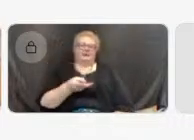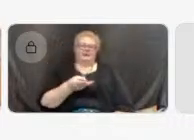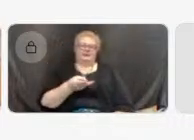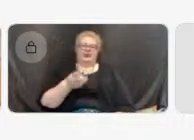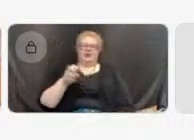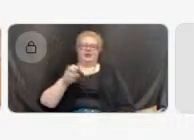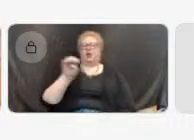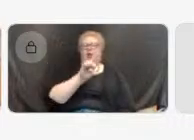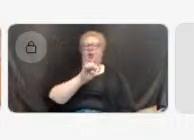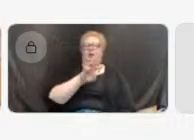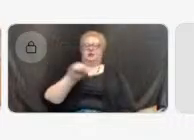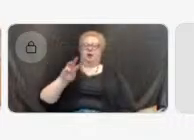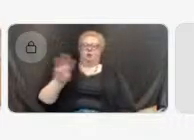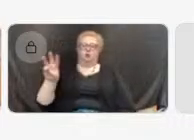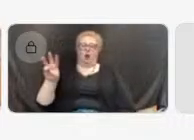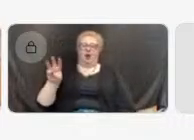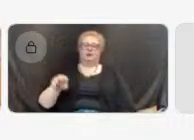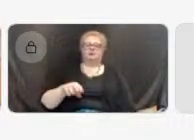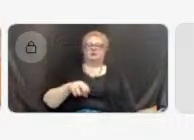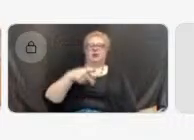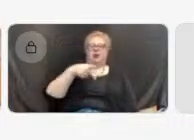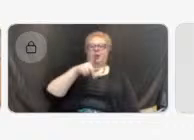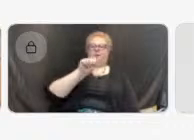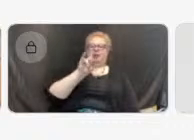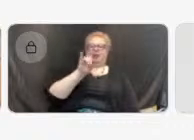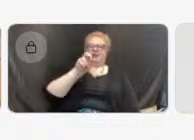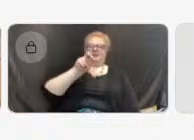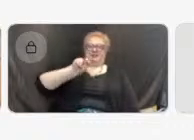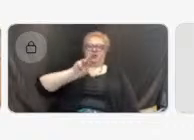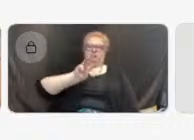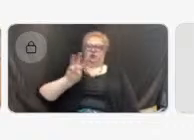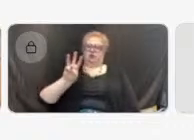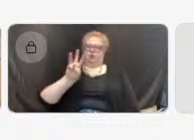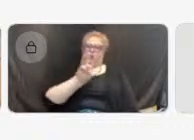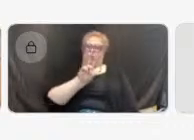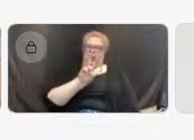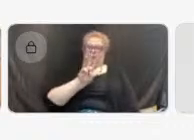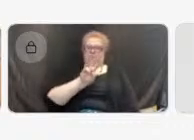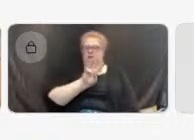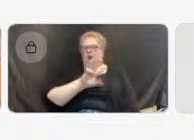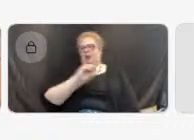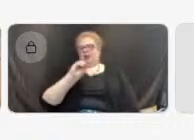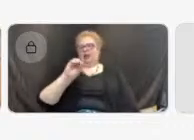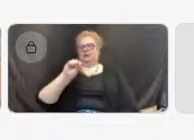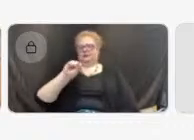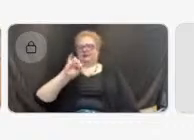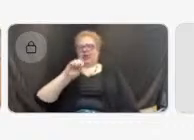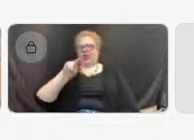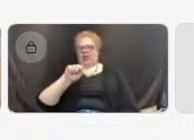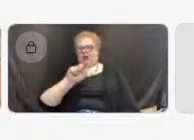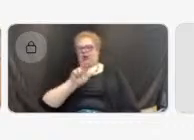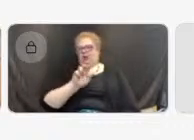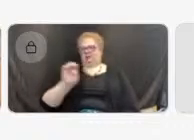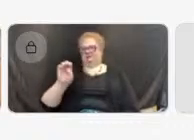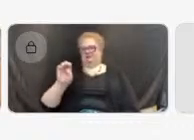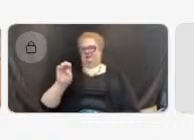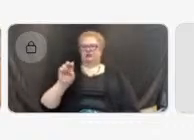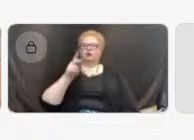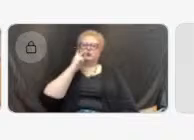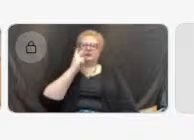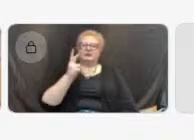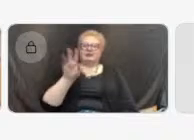sides, namely Plantation Acres on the west and Sienna Lake on the east. The proposed development is marked